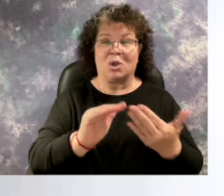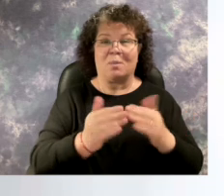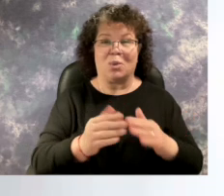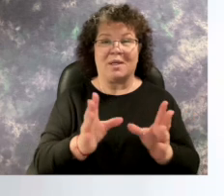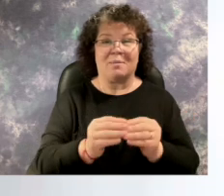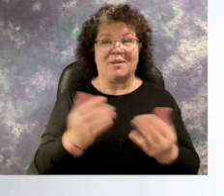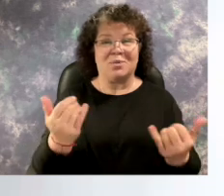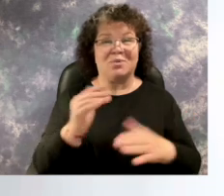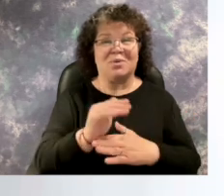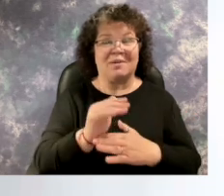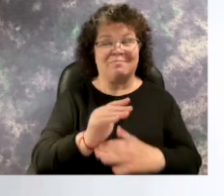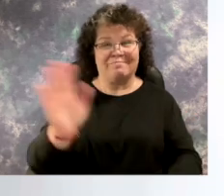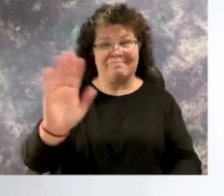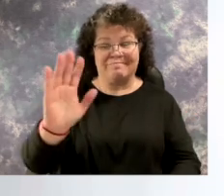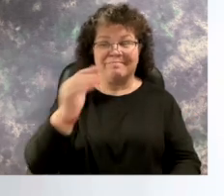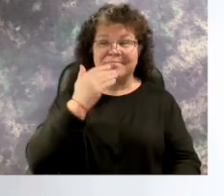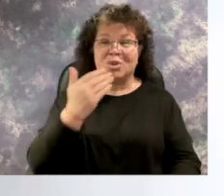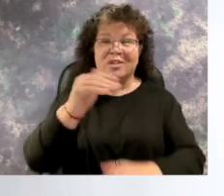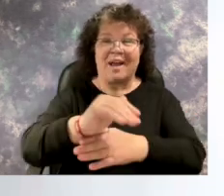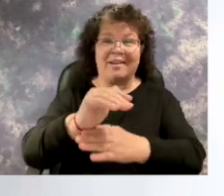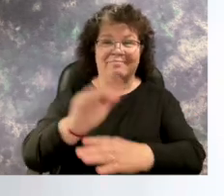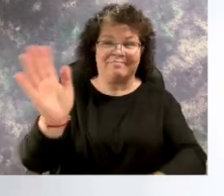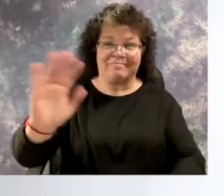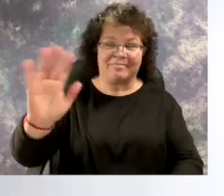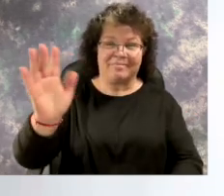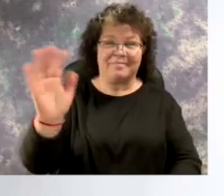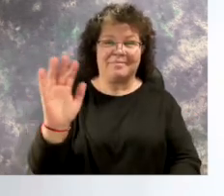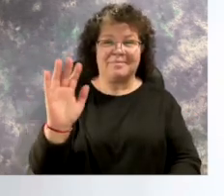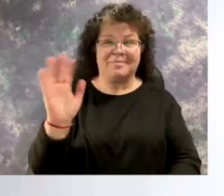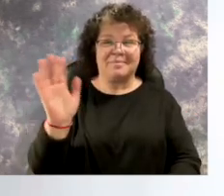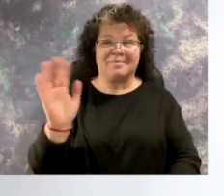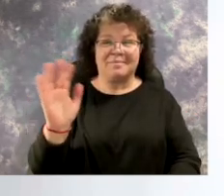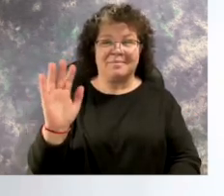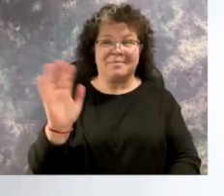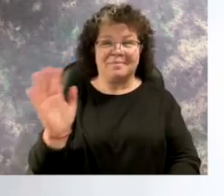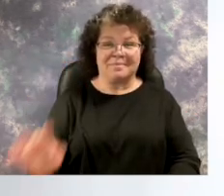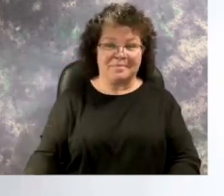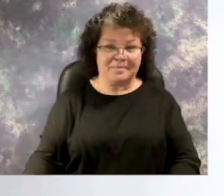Thank you.